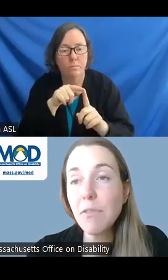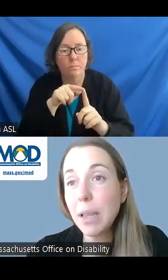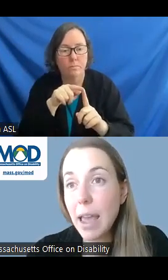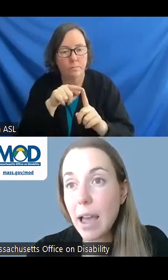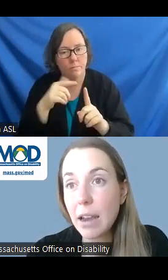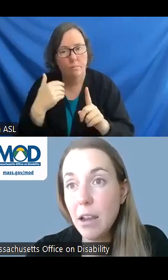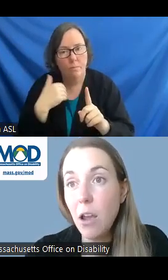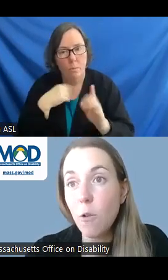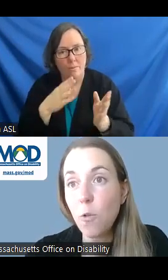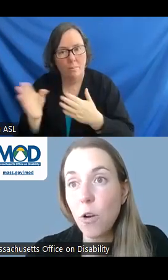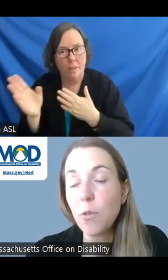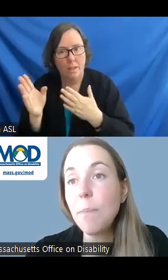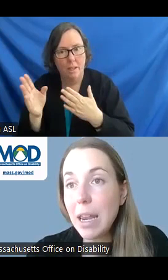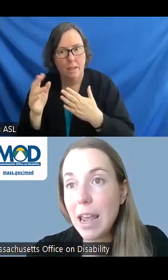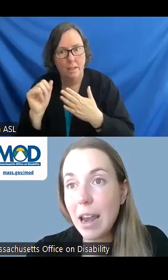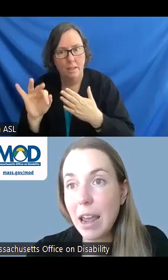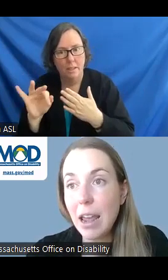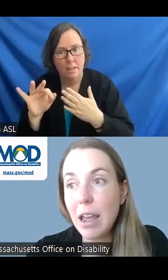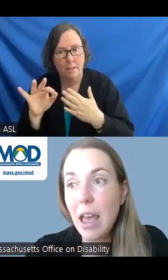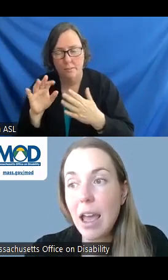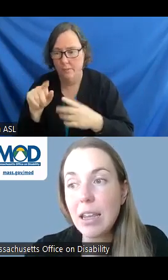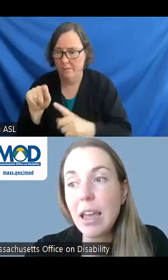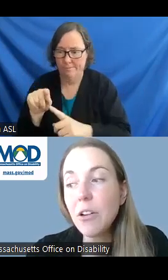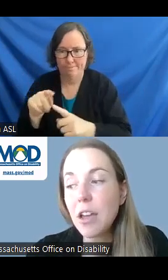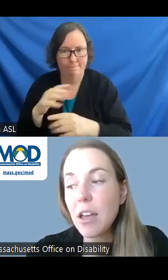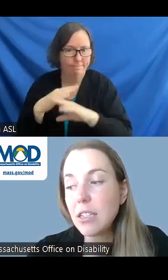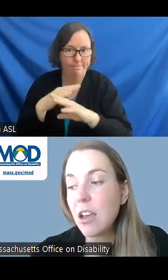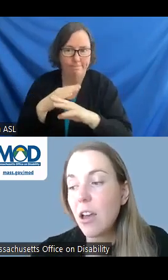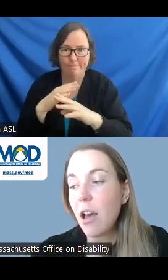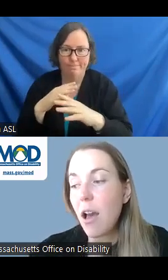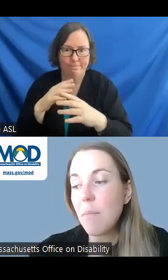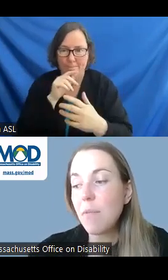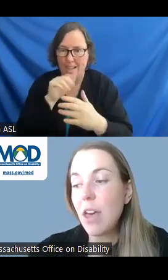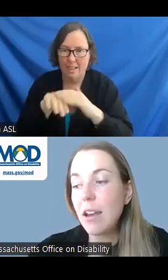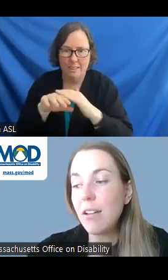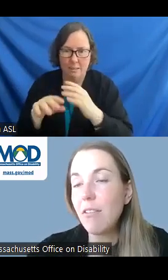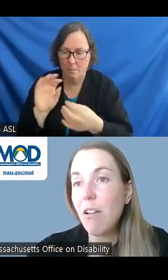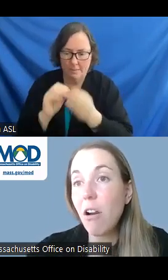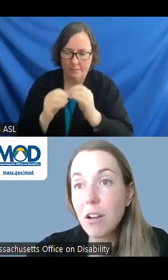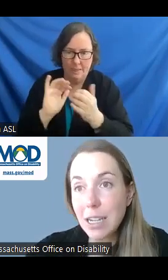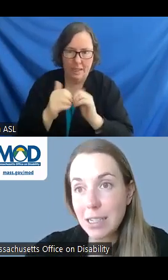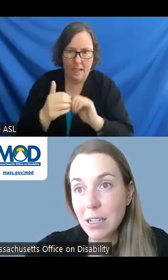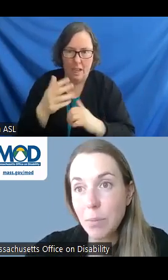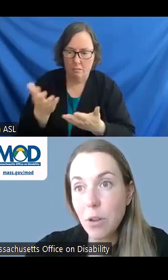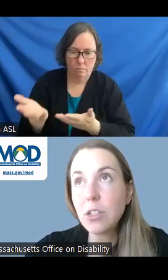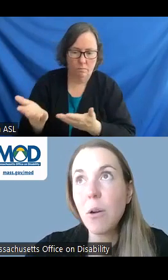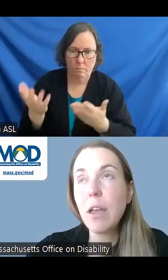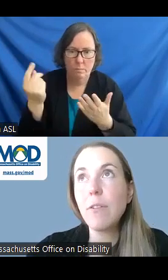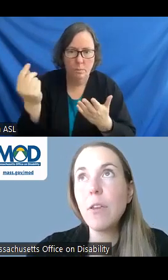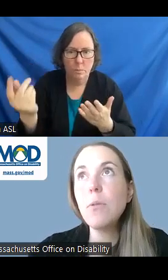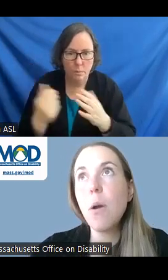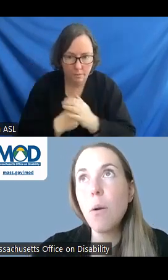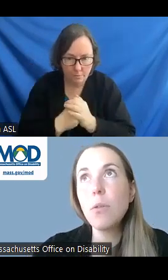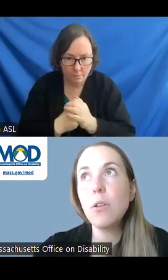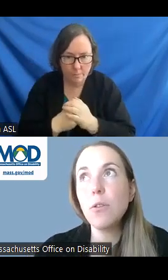you have a plan for remediating any areas that aren't accessible. So